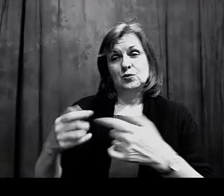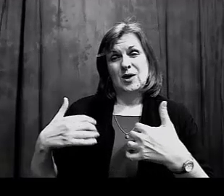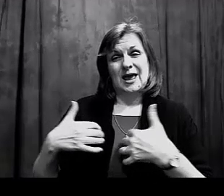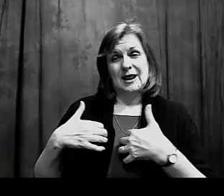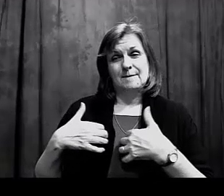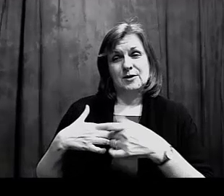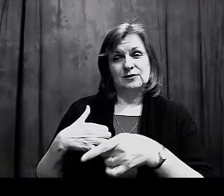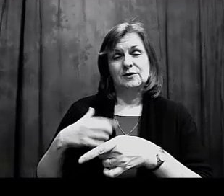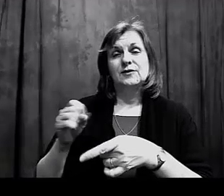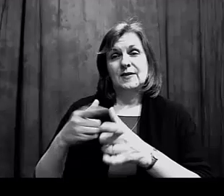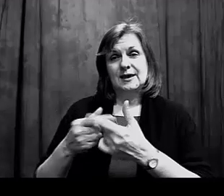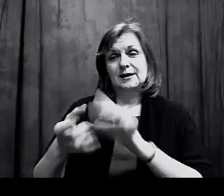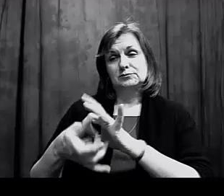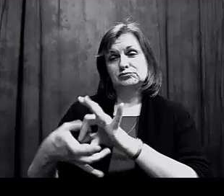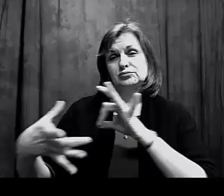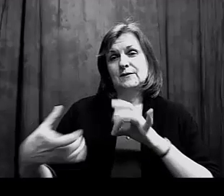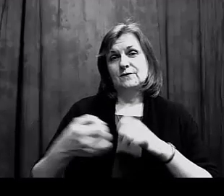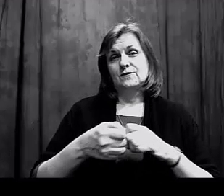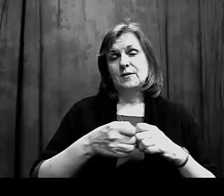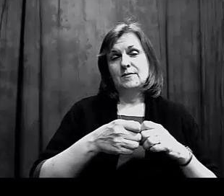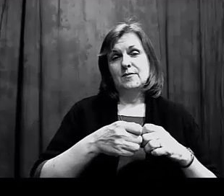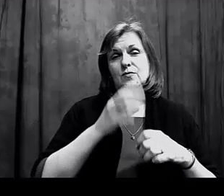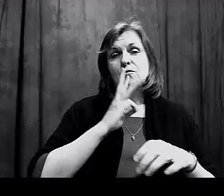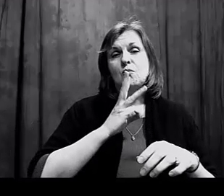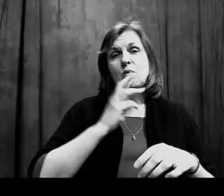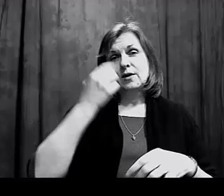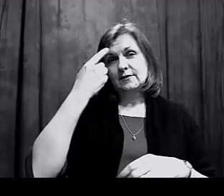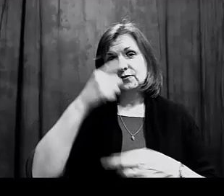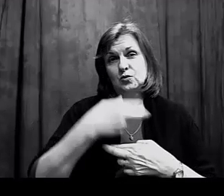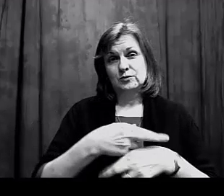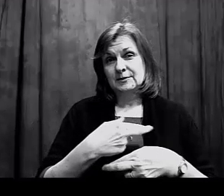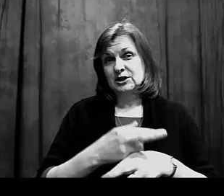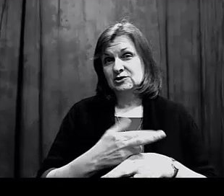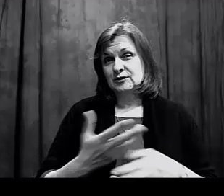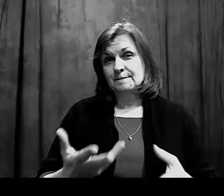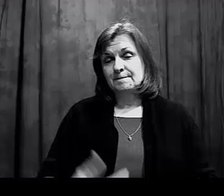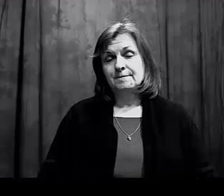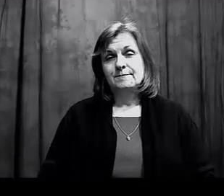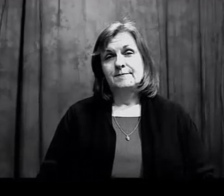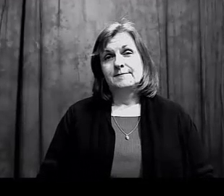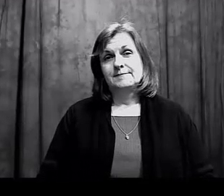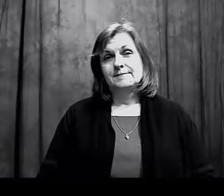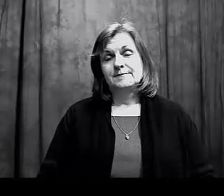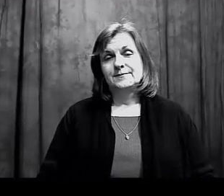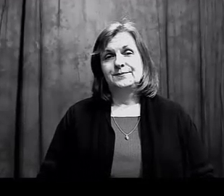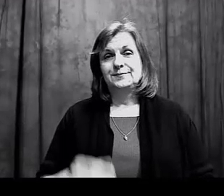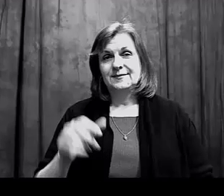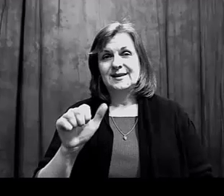our animals to get them away from the water for reproduction?